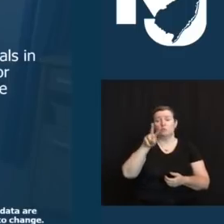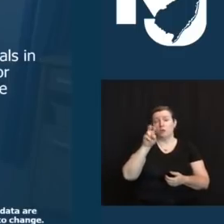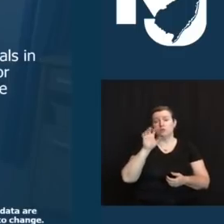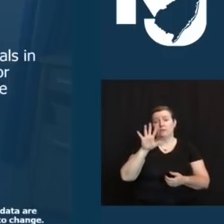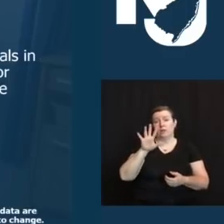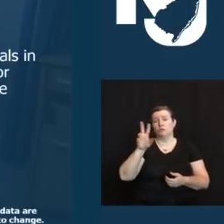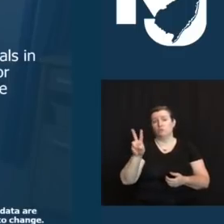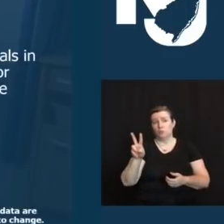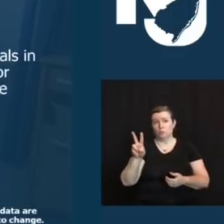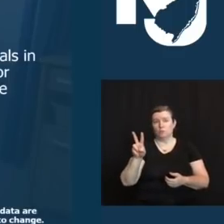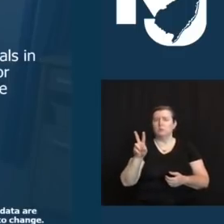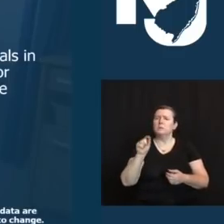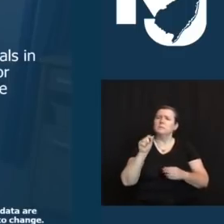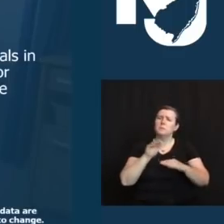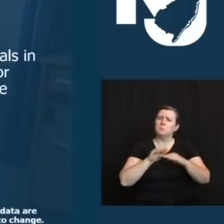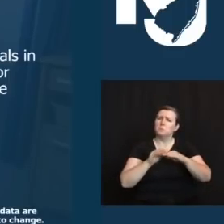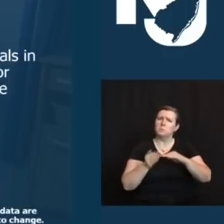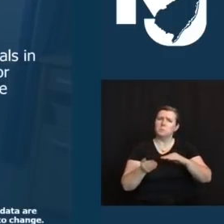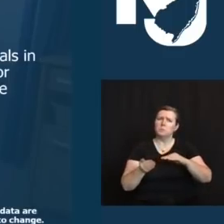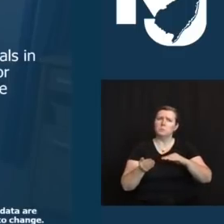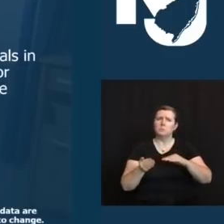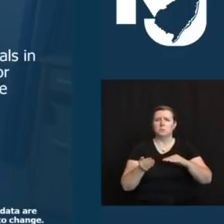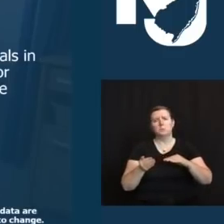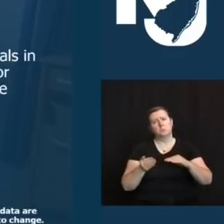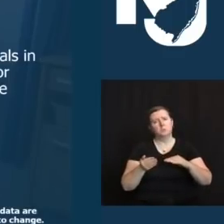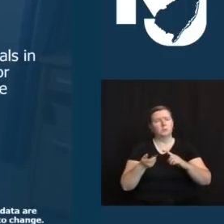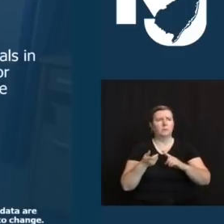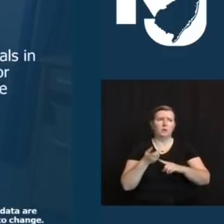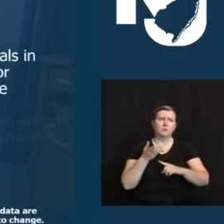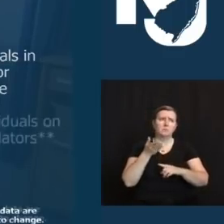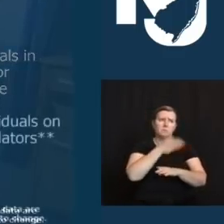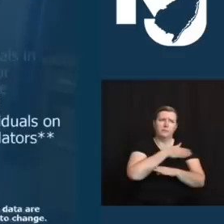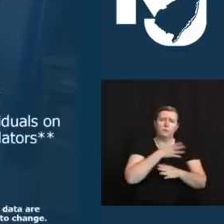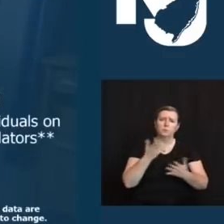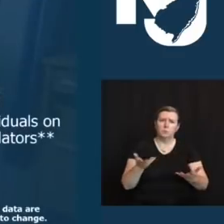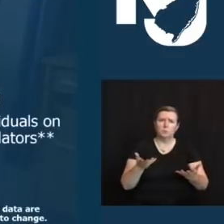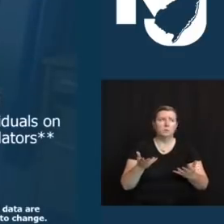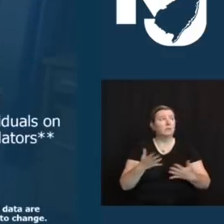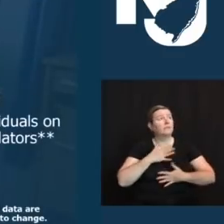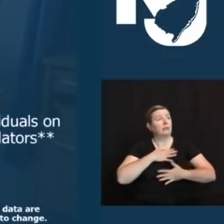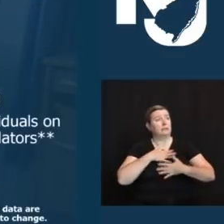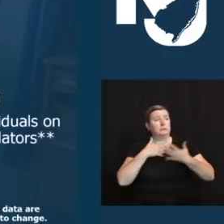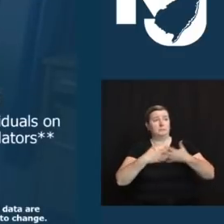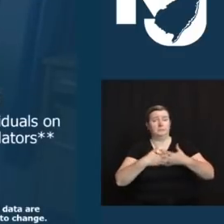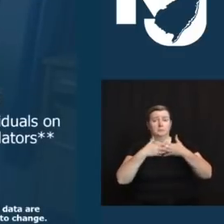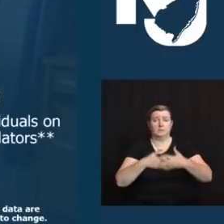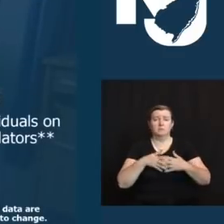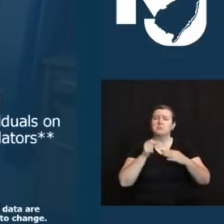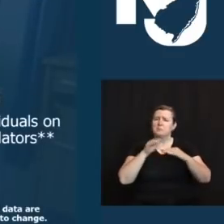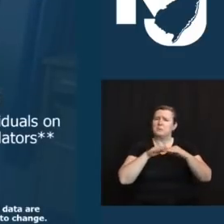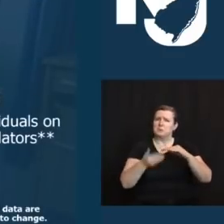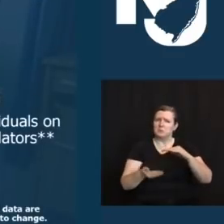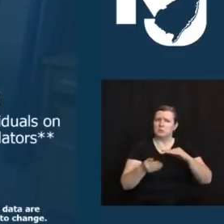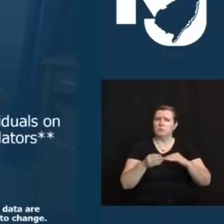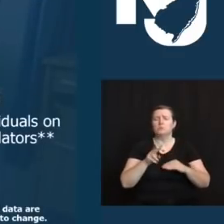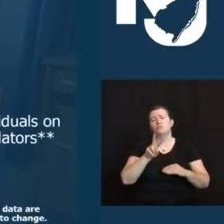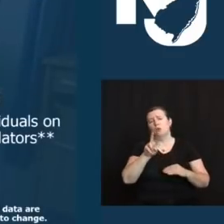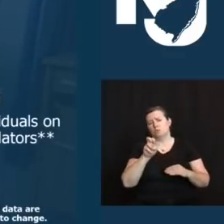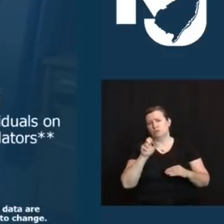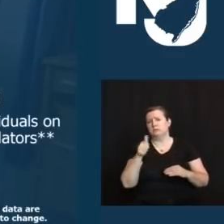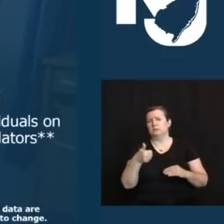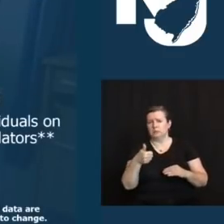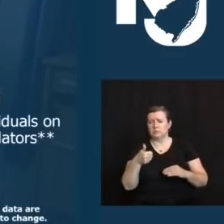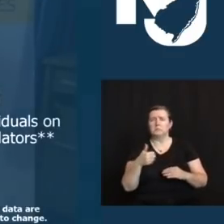care decreased to 252. The numbers of ventilators in use also decreased to